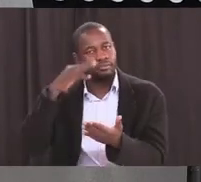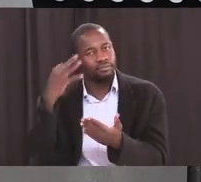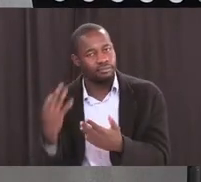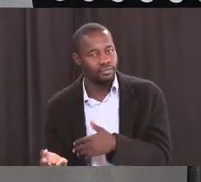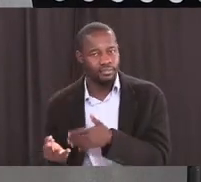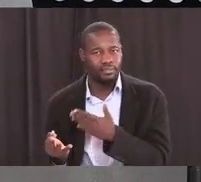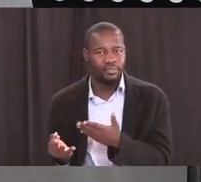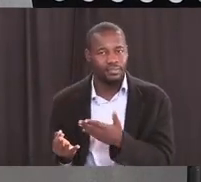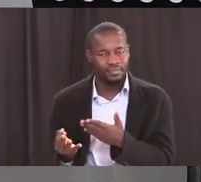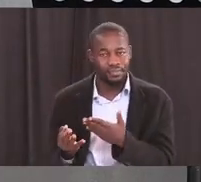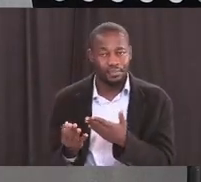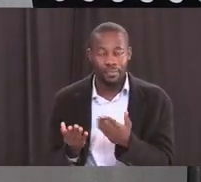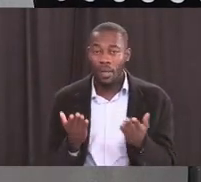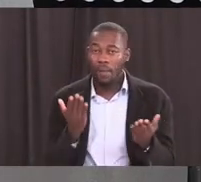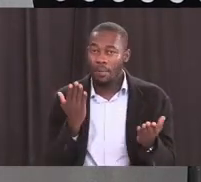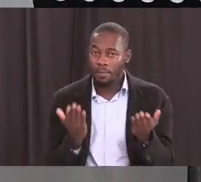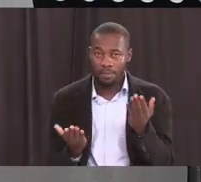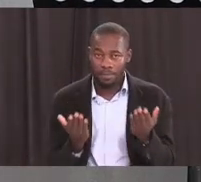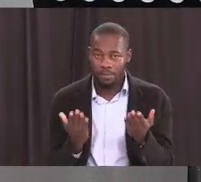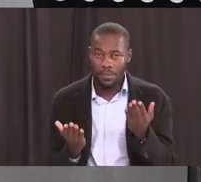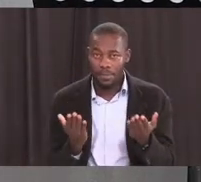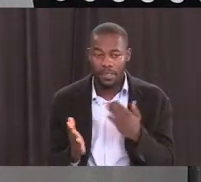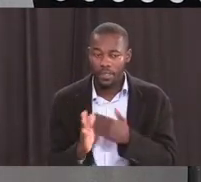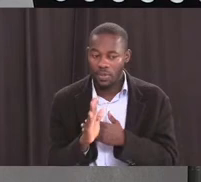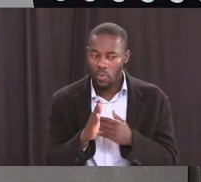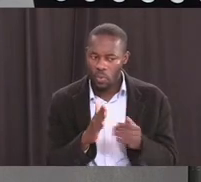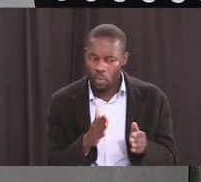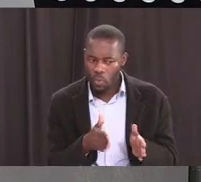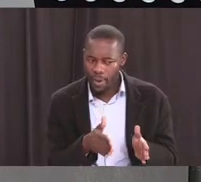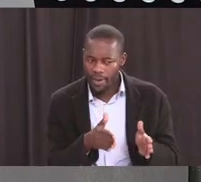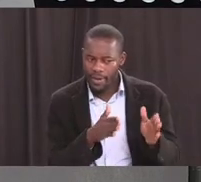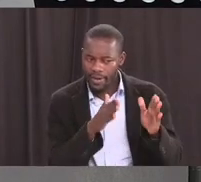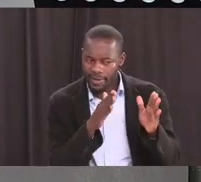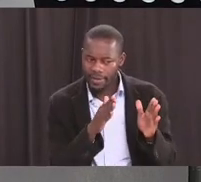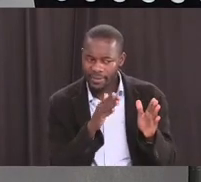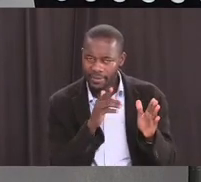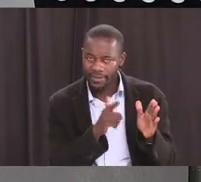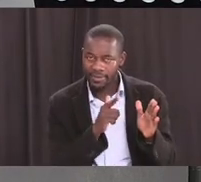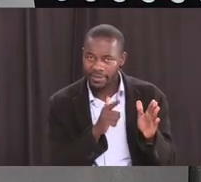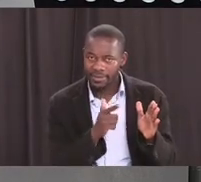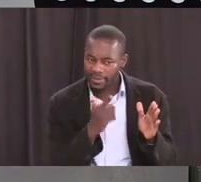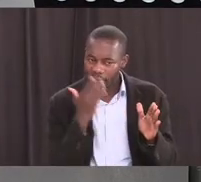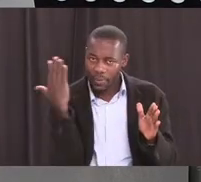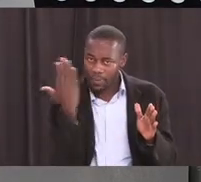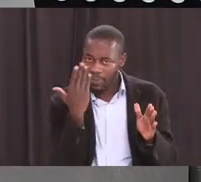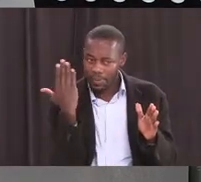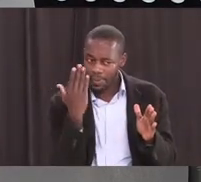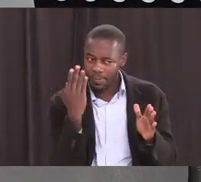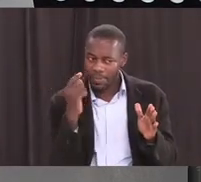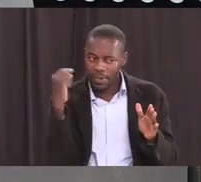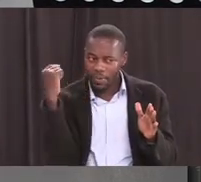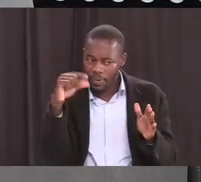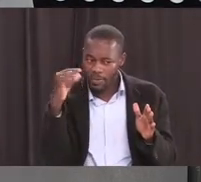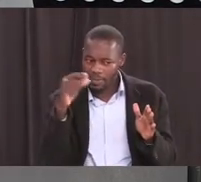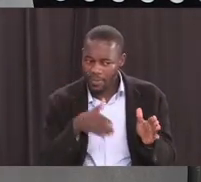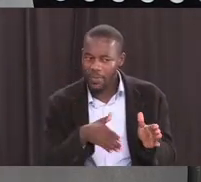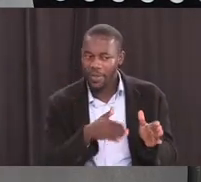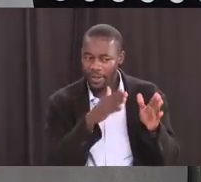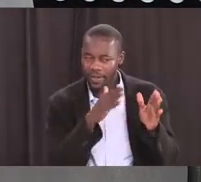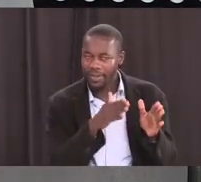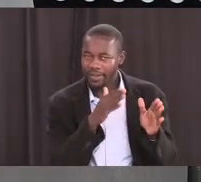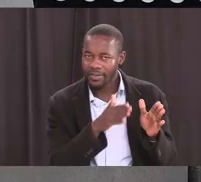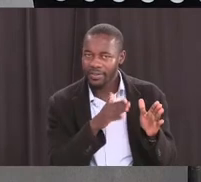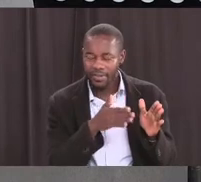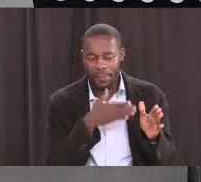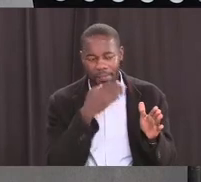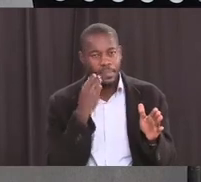While this may be the way that you and I feel, we're only human and don't know the full scope of God's plan.